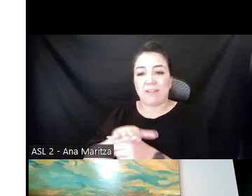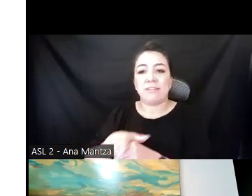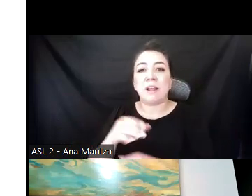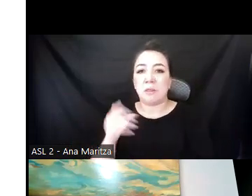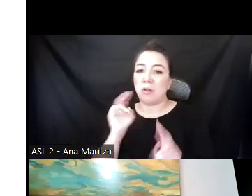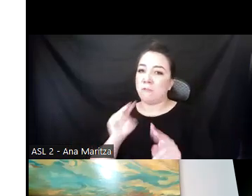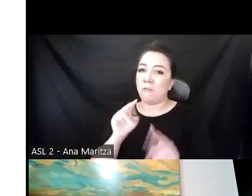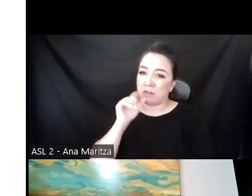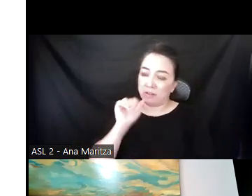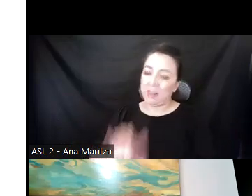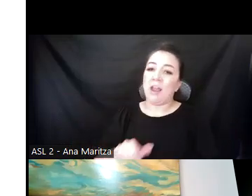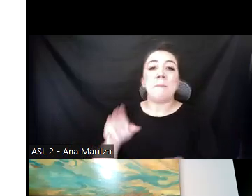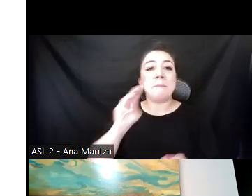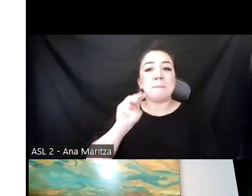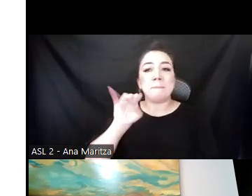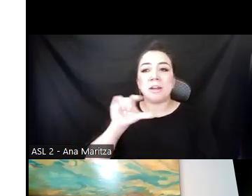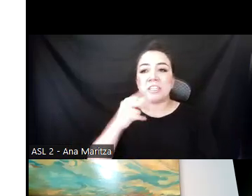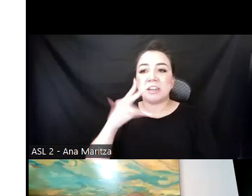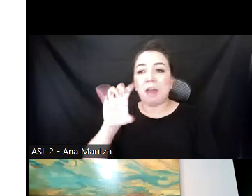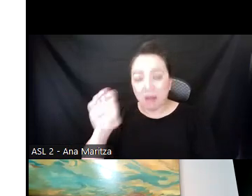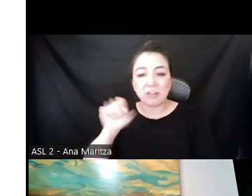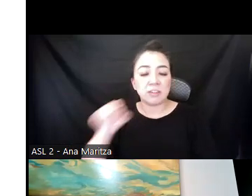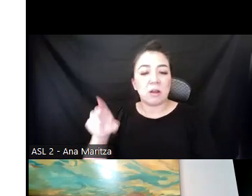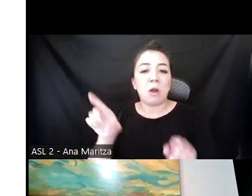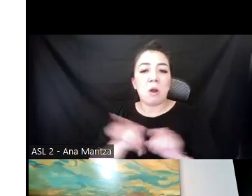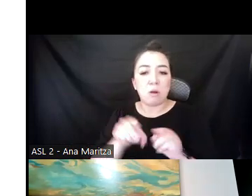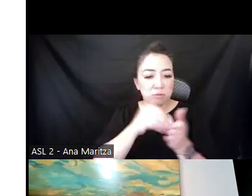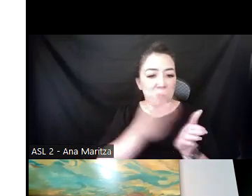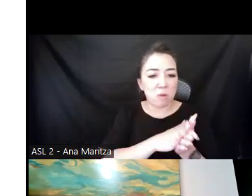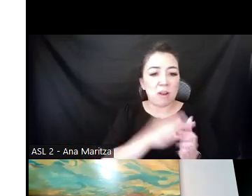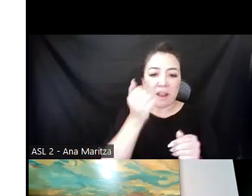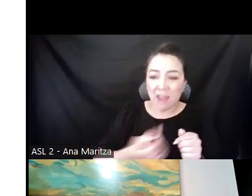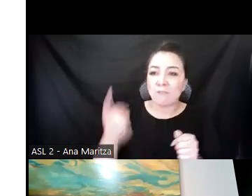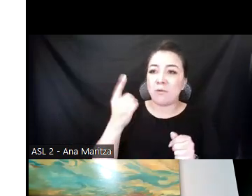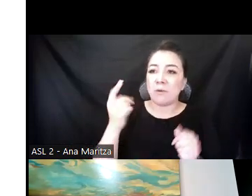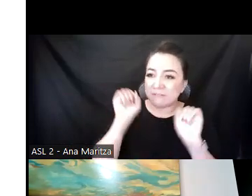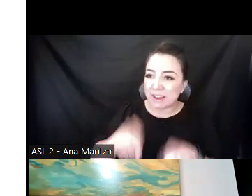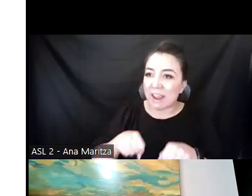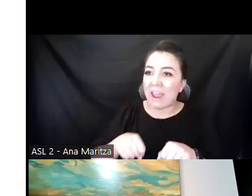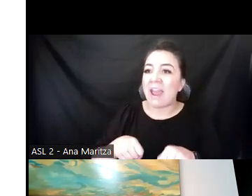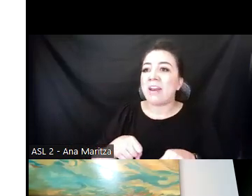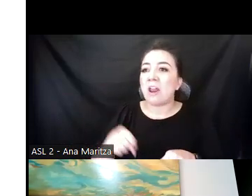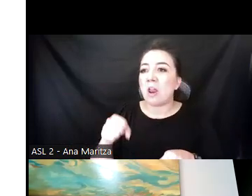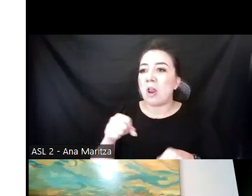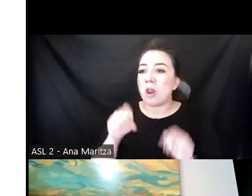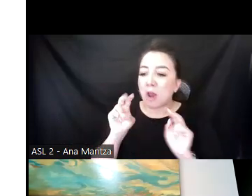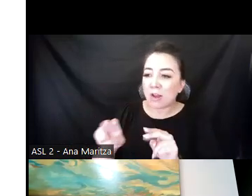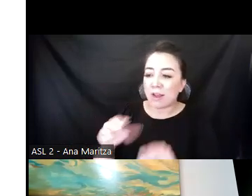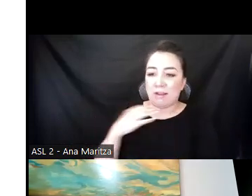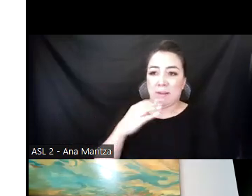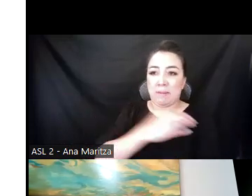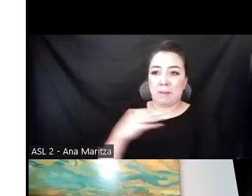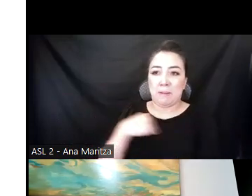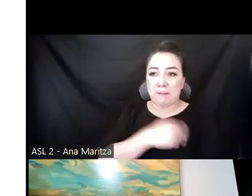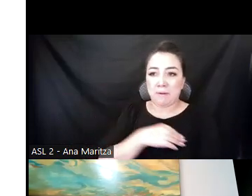that. Michelle also noted that everyone can look at committee member